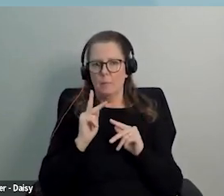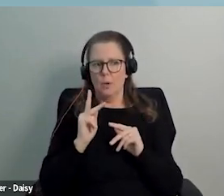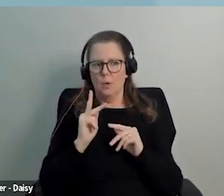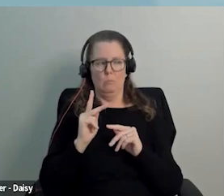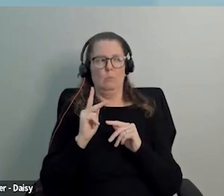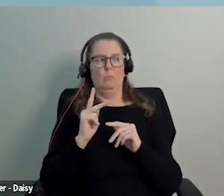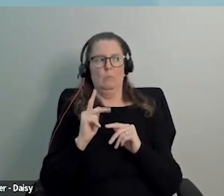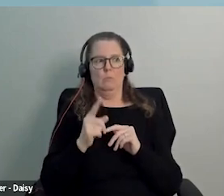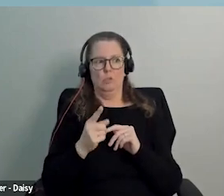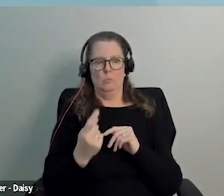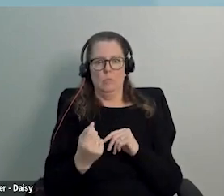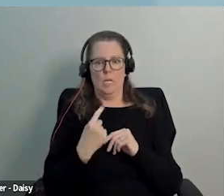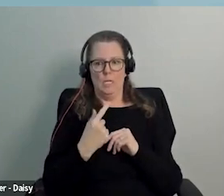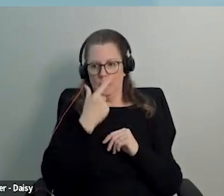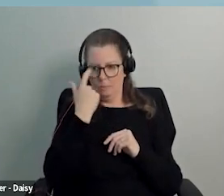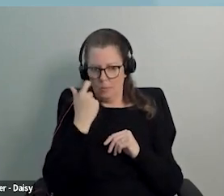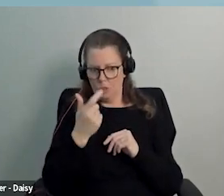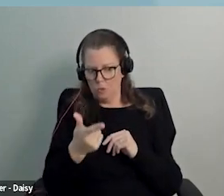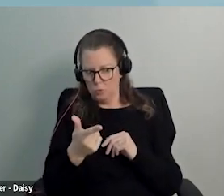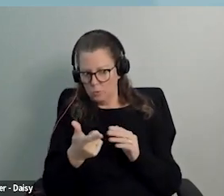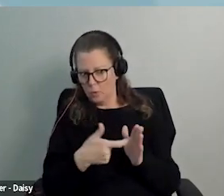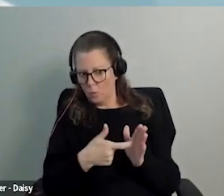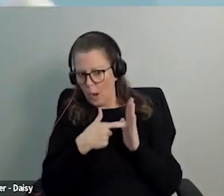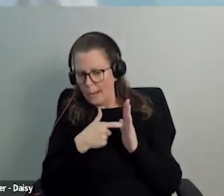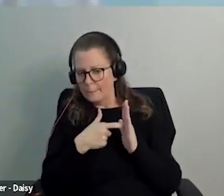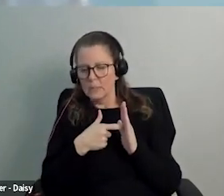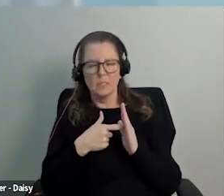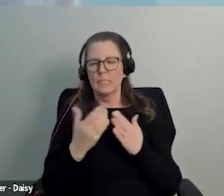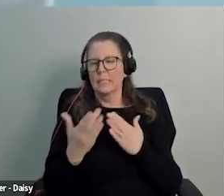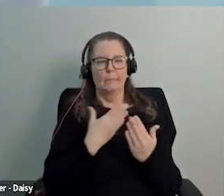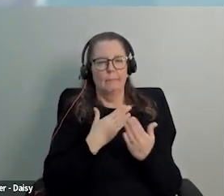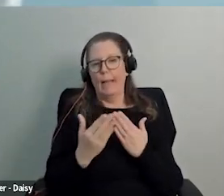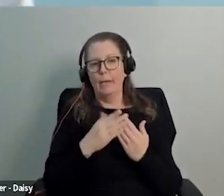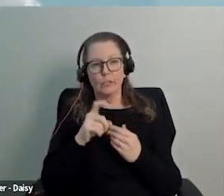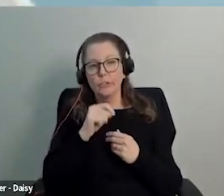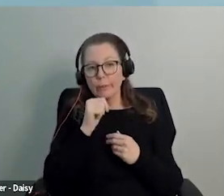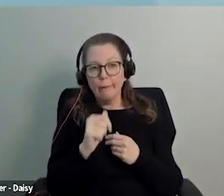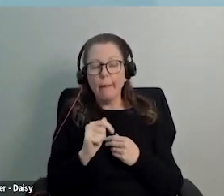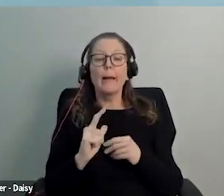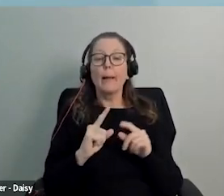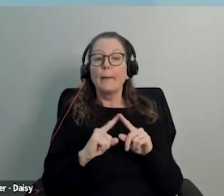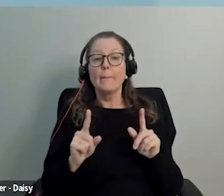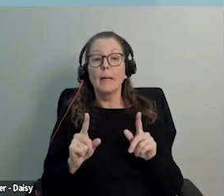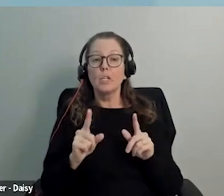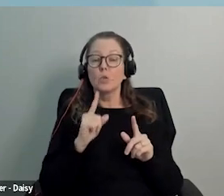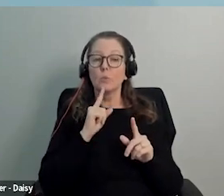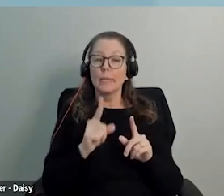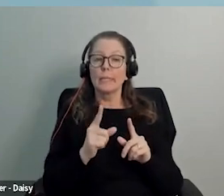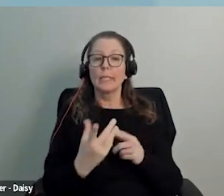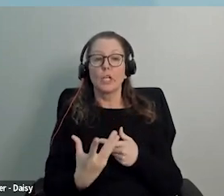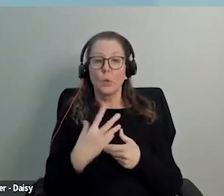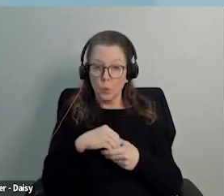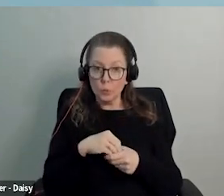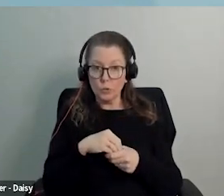assuming that you're asking because you have access requirements. And I don't think that it should matter one way or the other, because it is about inclusion first